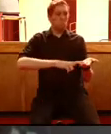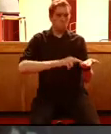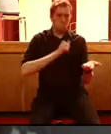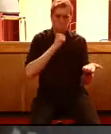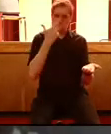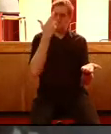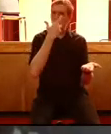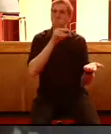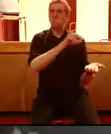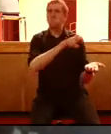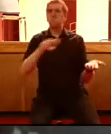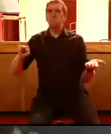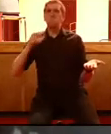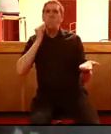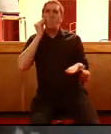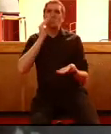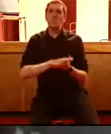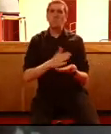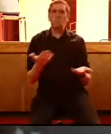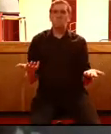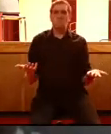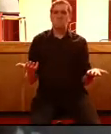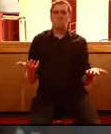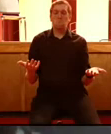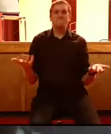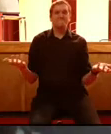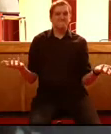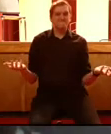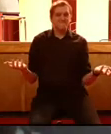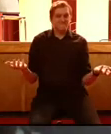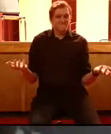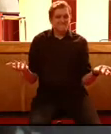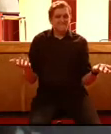happened. So,